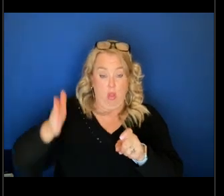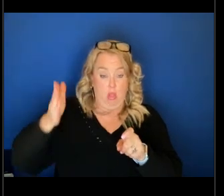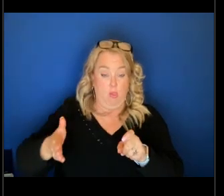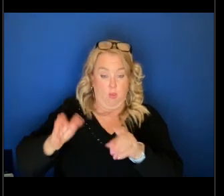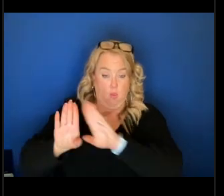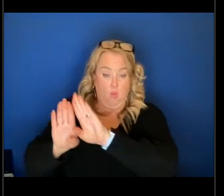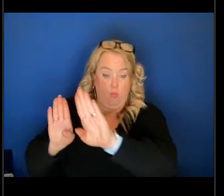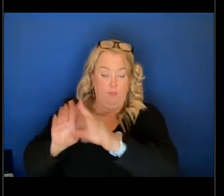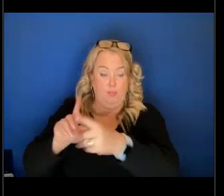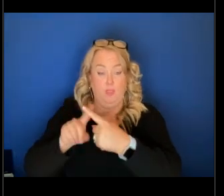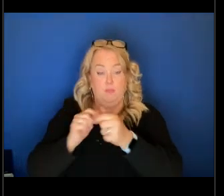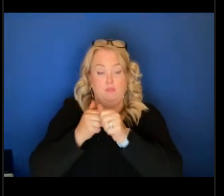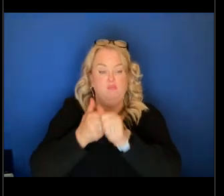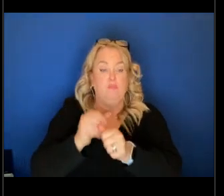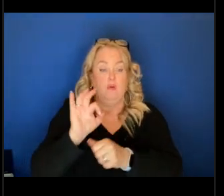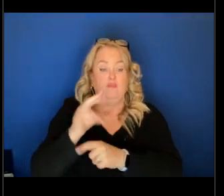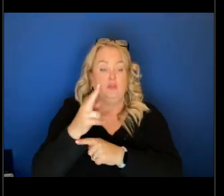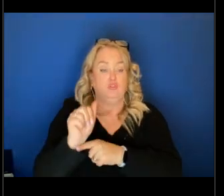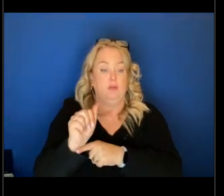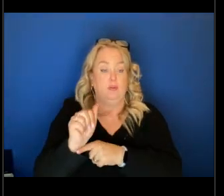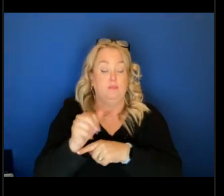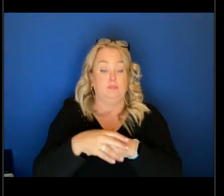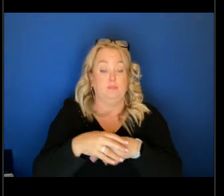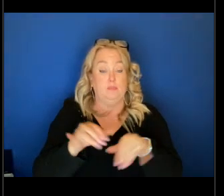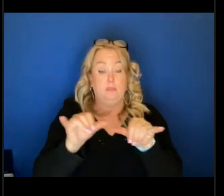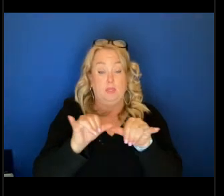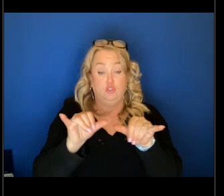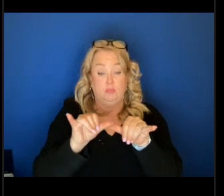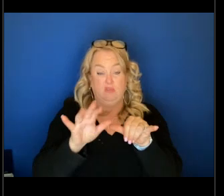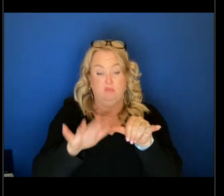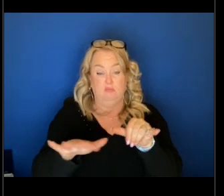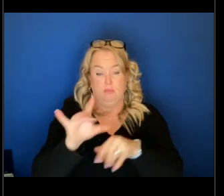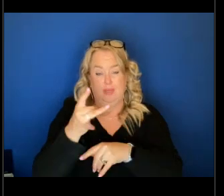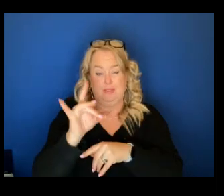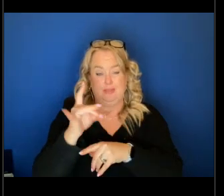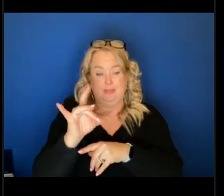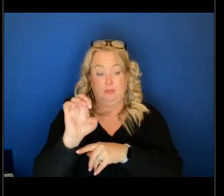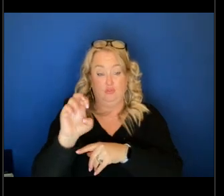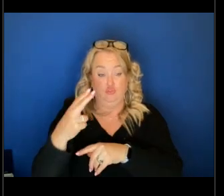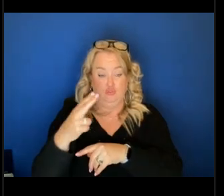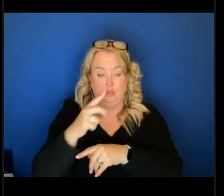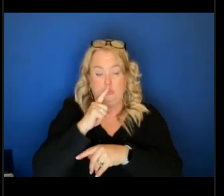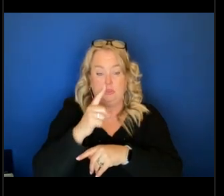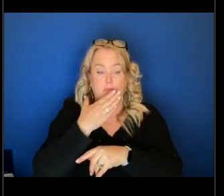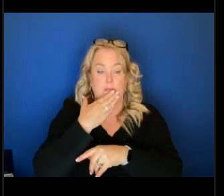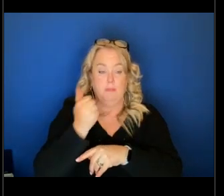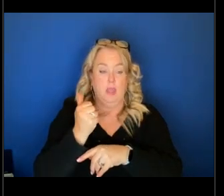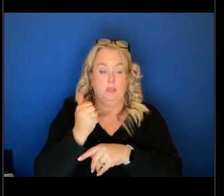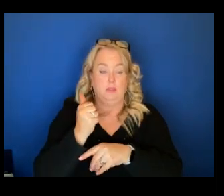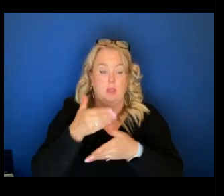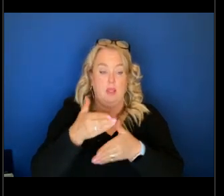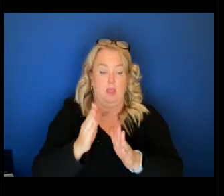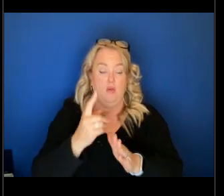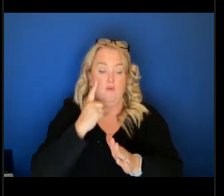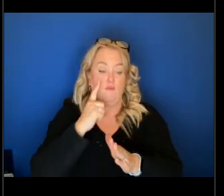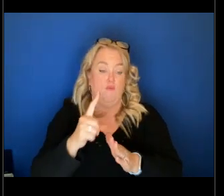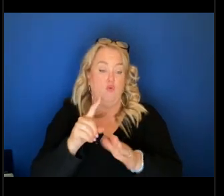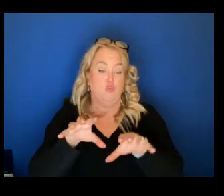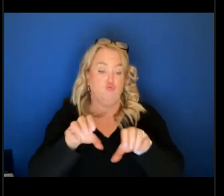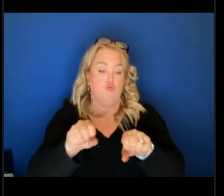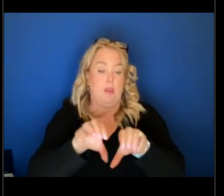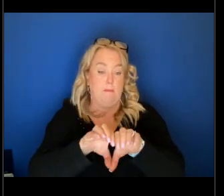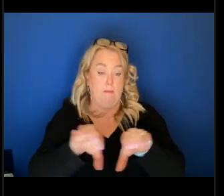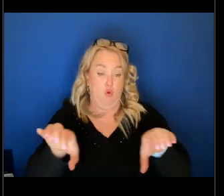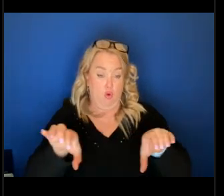comply with the FHA. A measurement at or near 18 inches best accommodates a grab